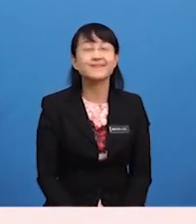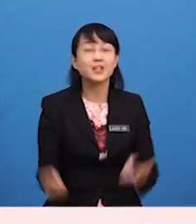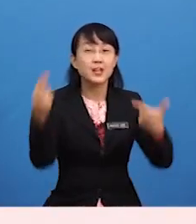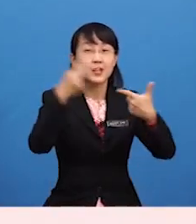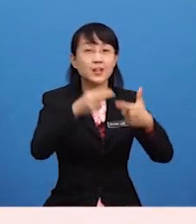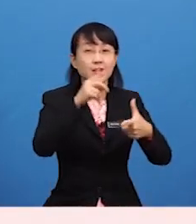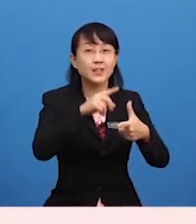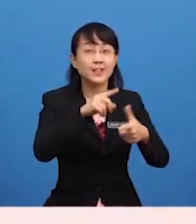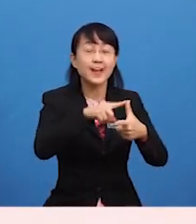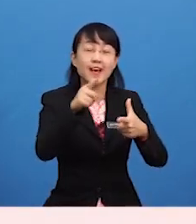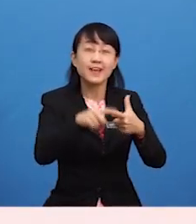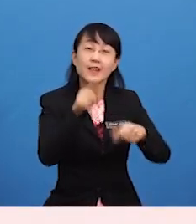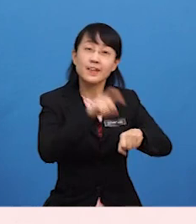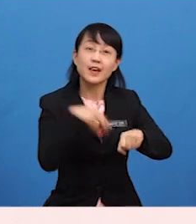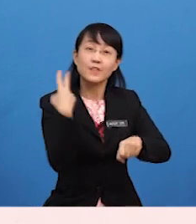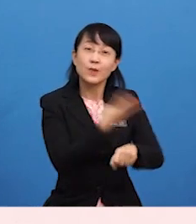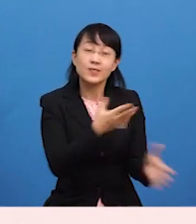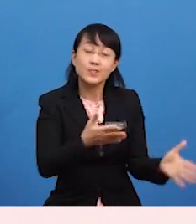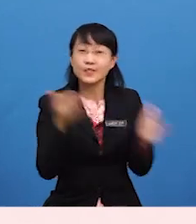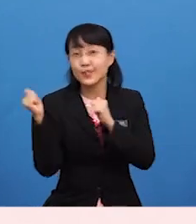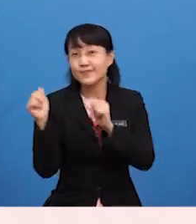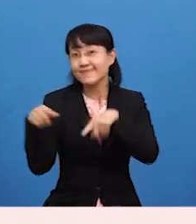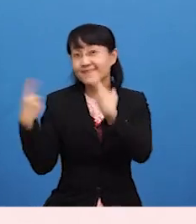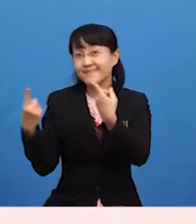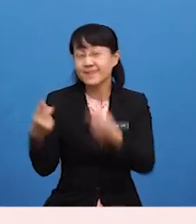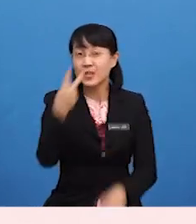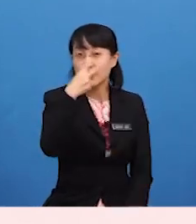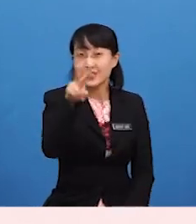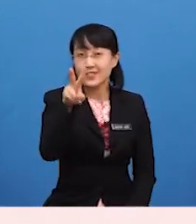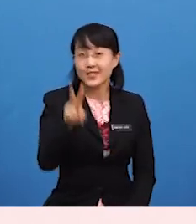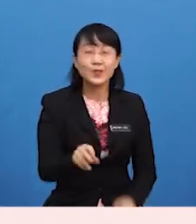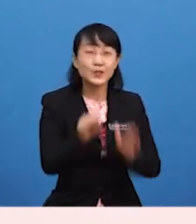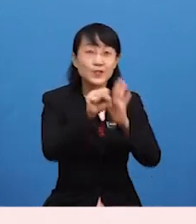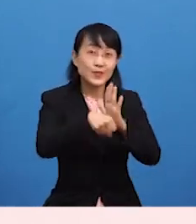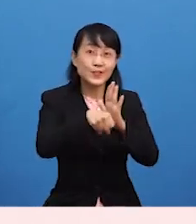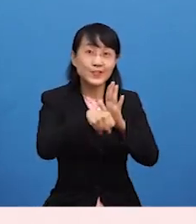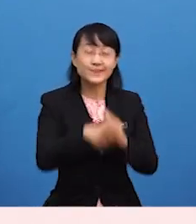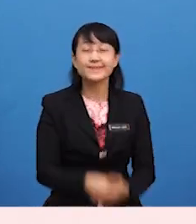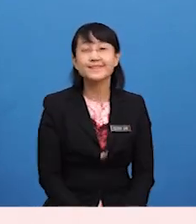go. Thank you for joining us today, and see you soon!